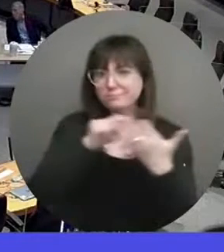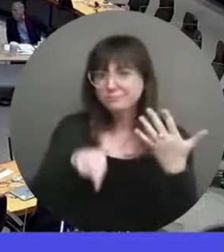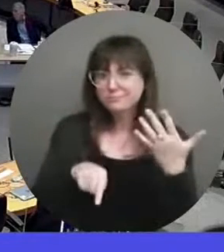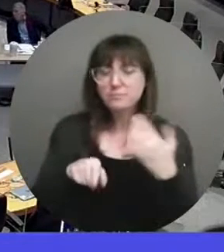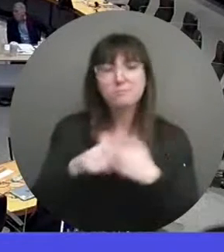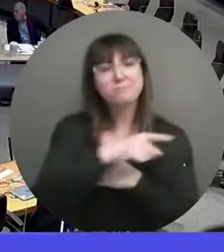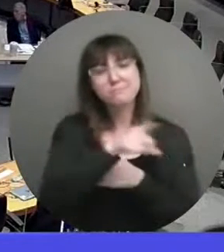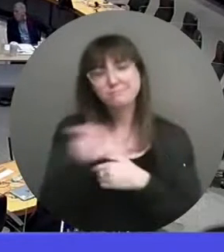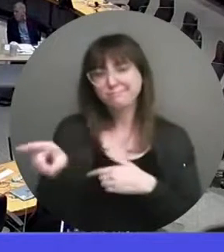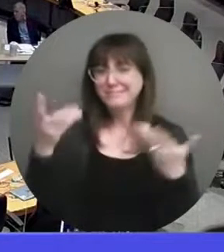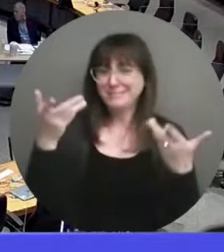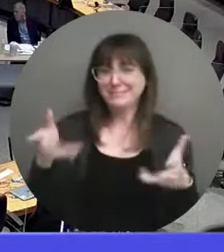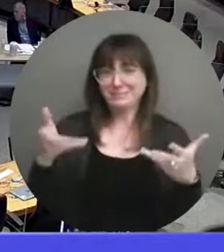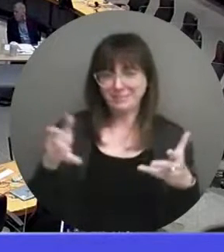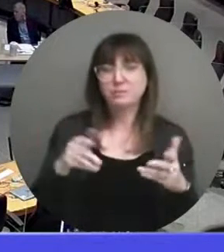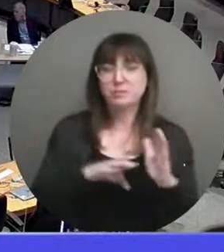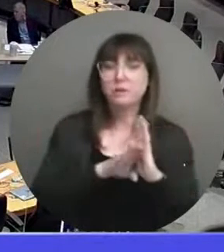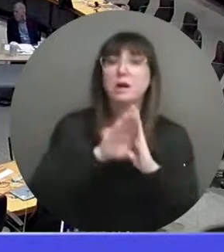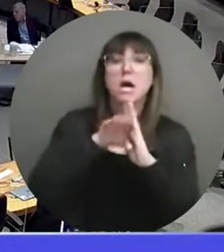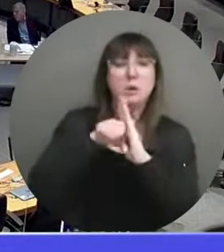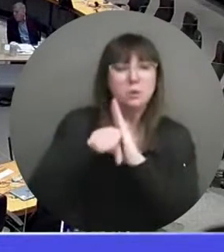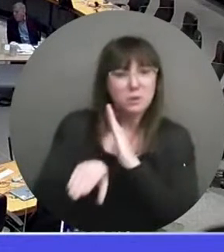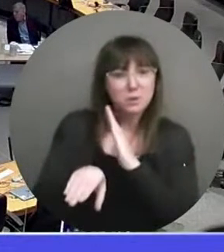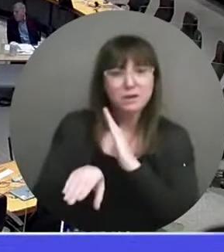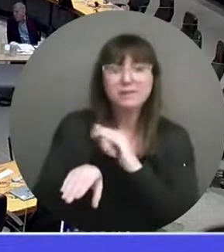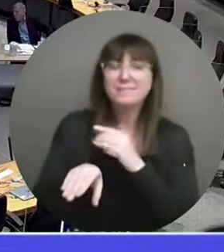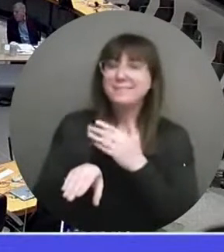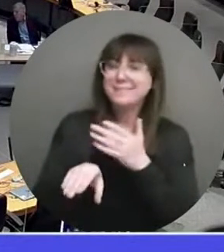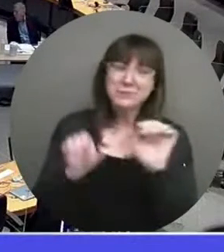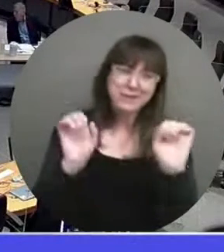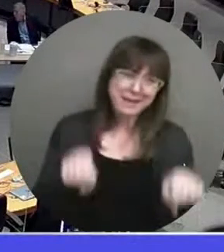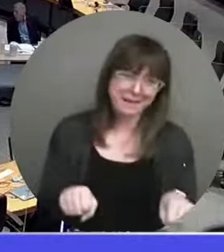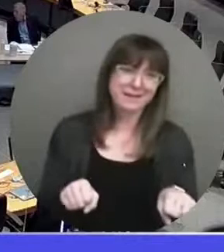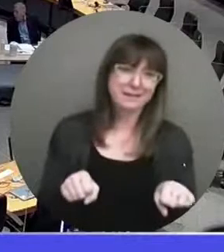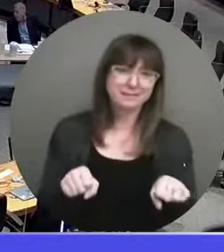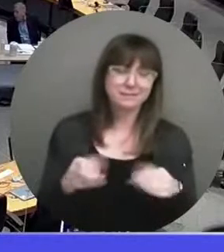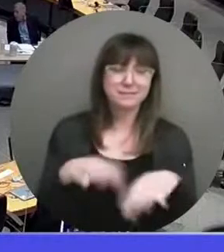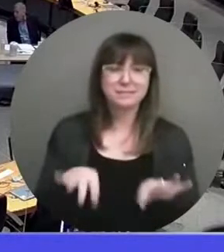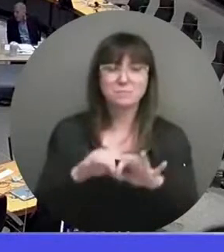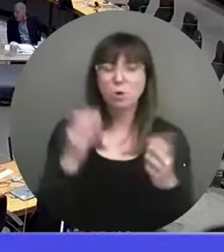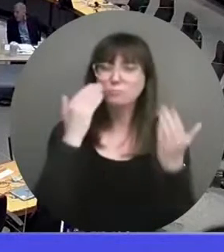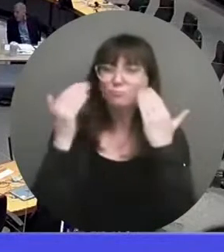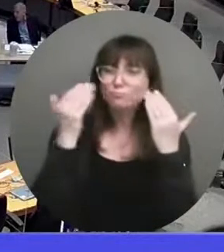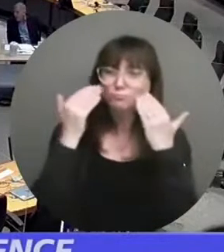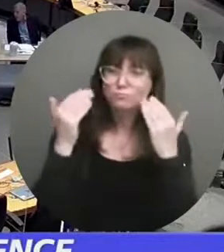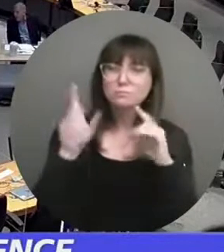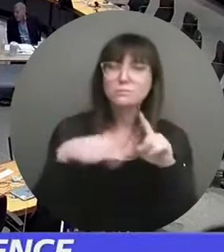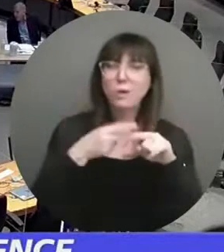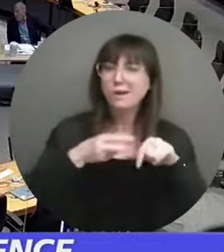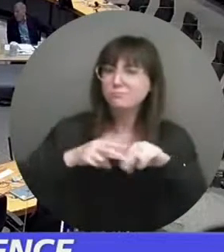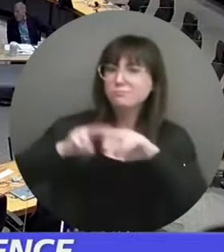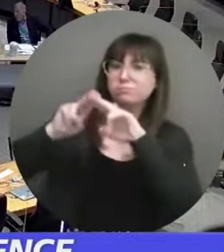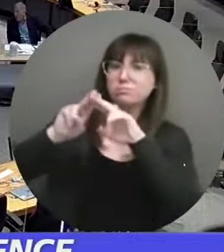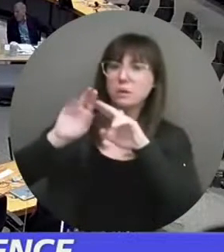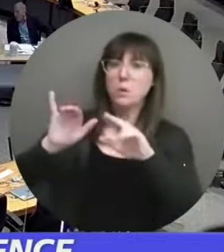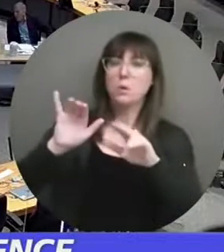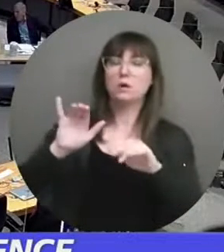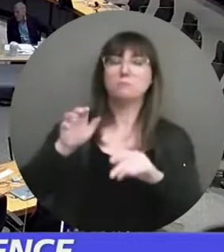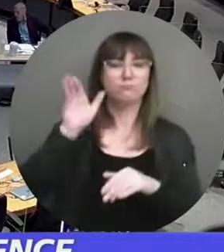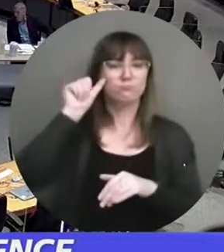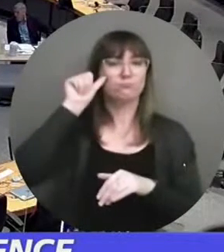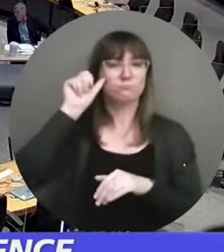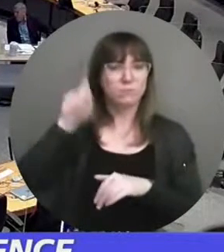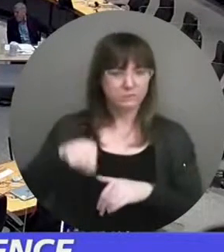have turned the curve, and we need to be alert to when we're heading in the wrong direction. All right, thank you very much. Just